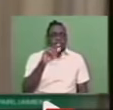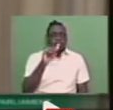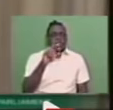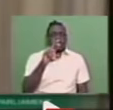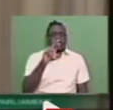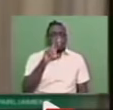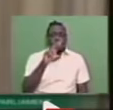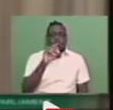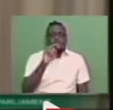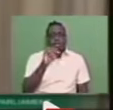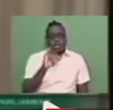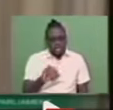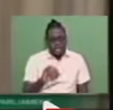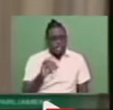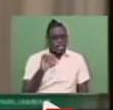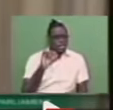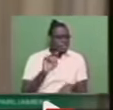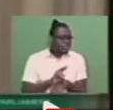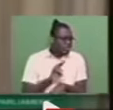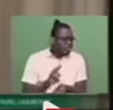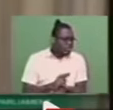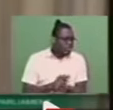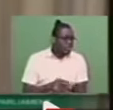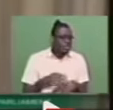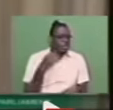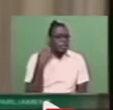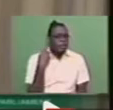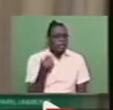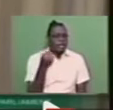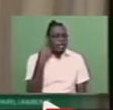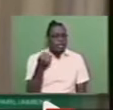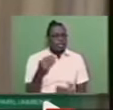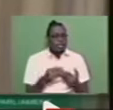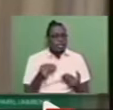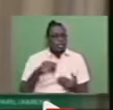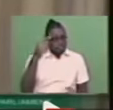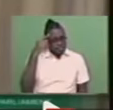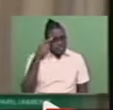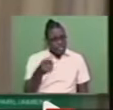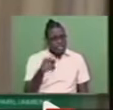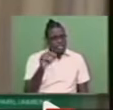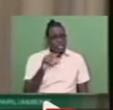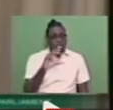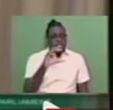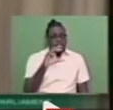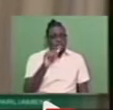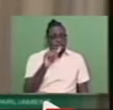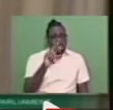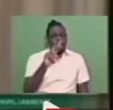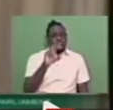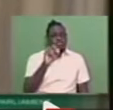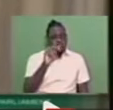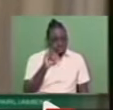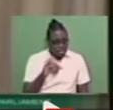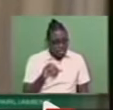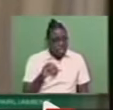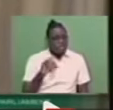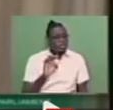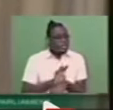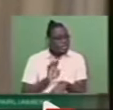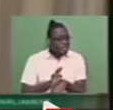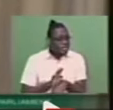it's being staffed every month by taxpaying citizens. Will this also be sold at a peppercorn price to friends, family,